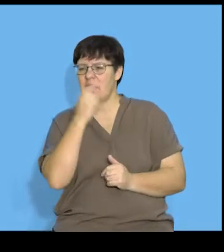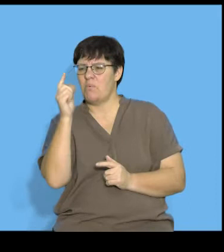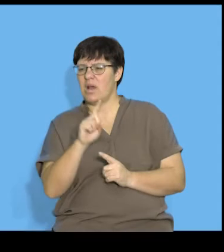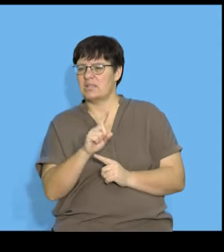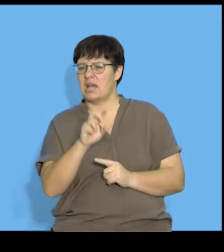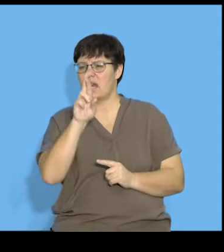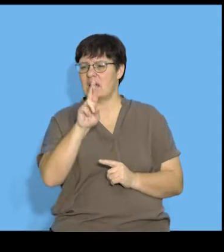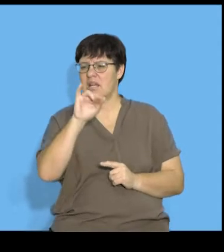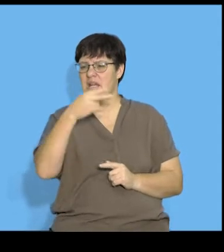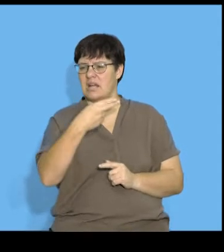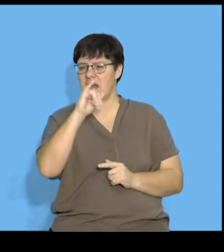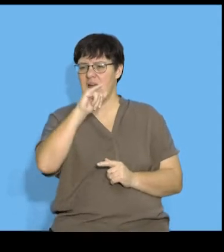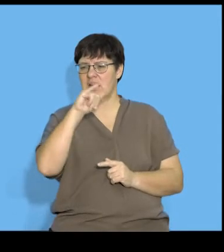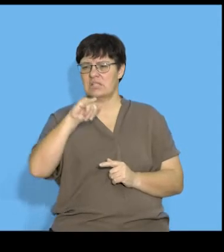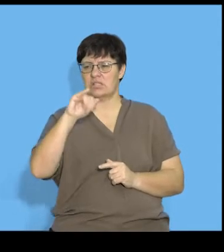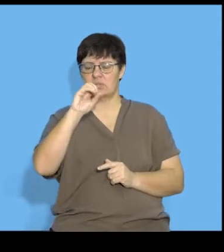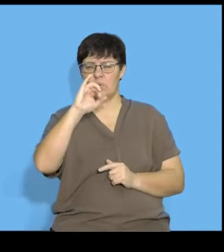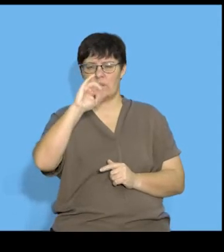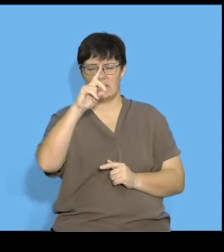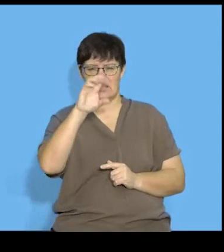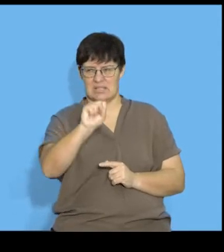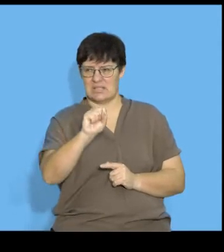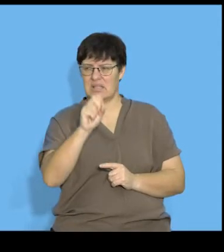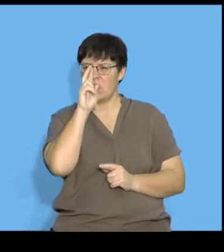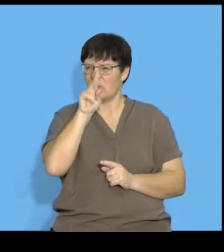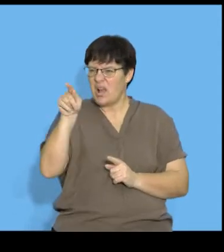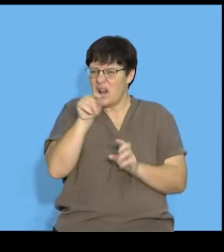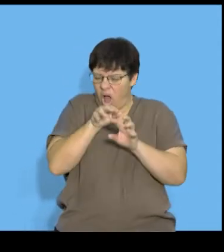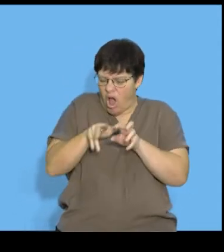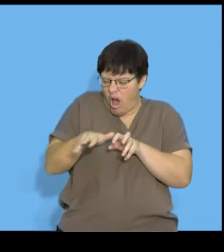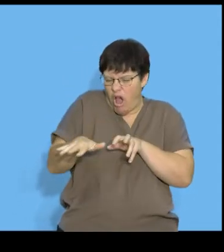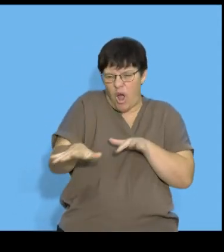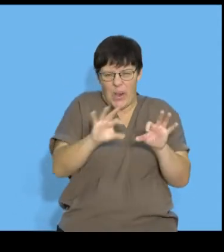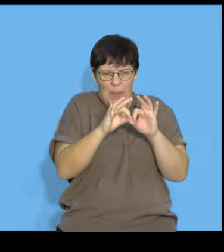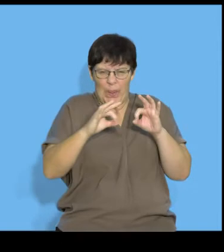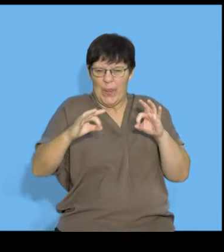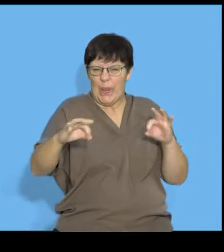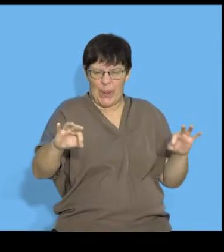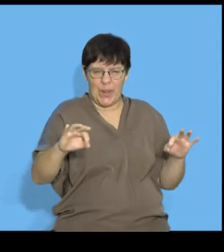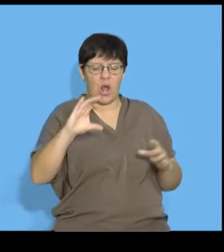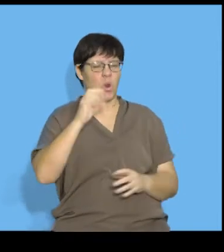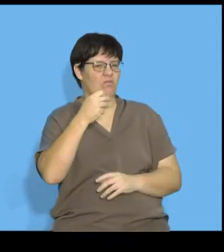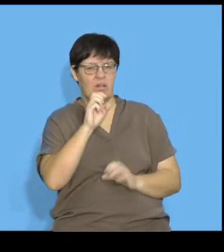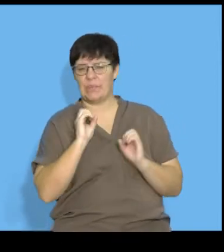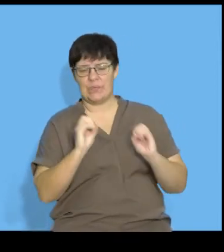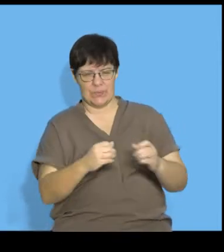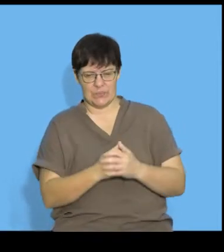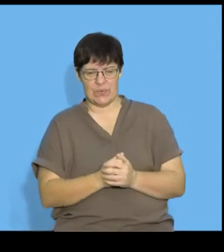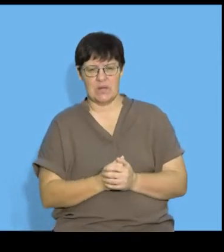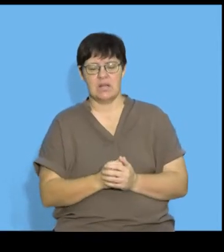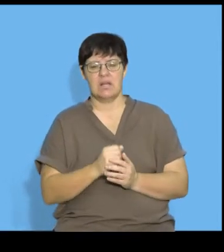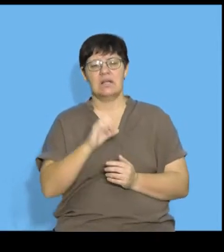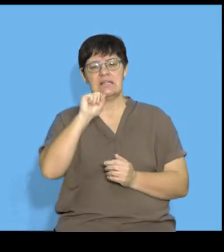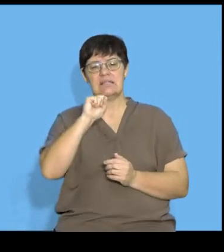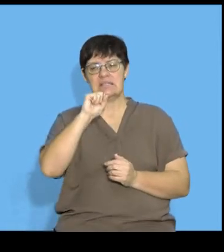this up top here. They long, all right, slender. They've got no chlorophyll, cytoplasm. And what